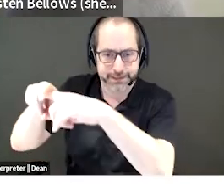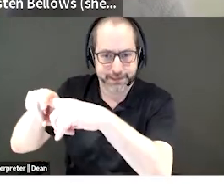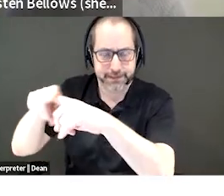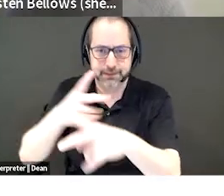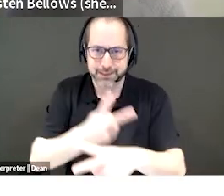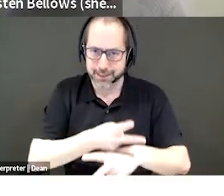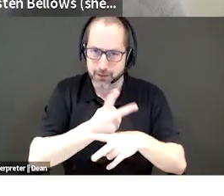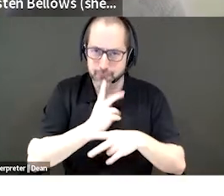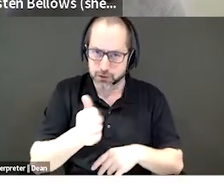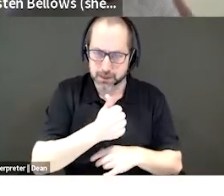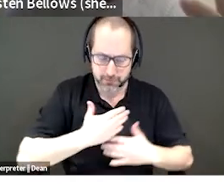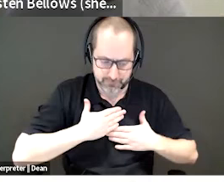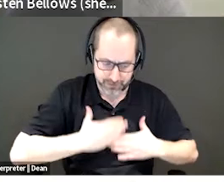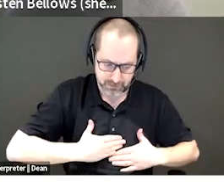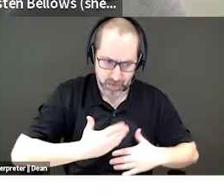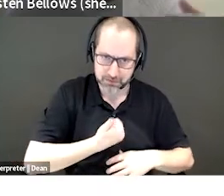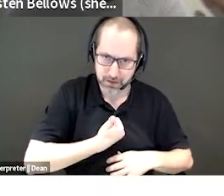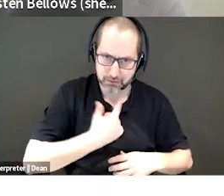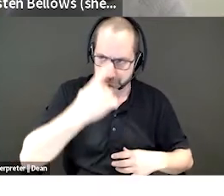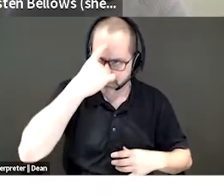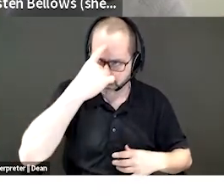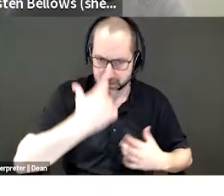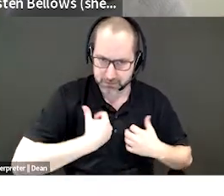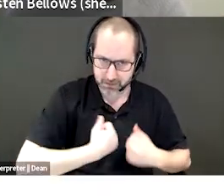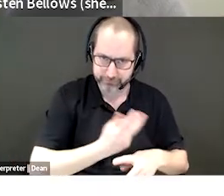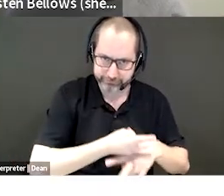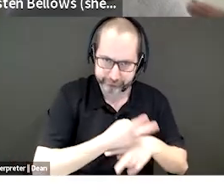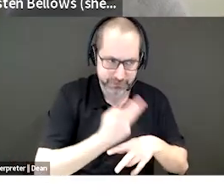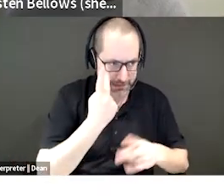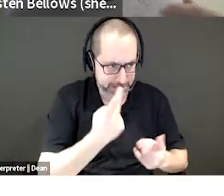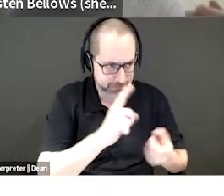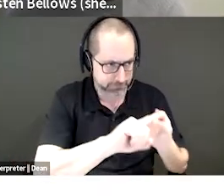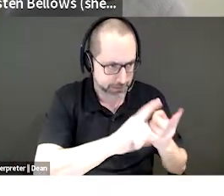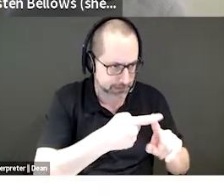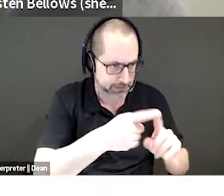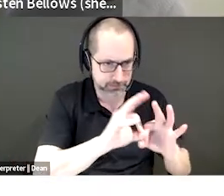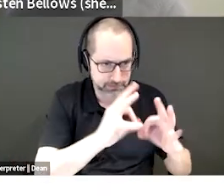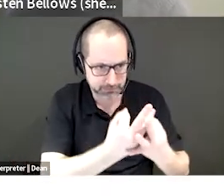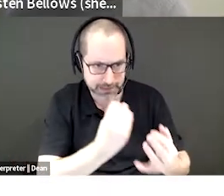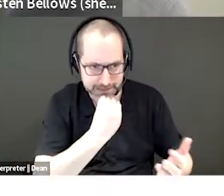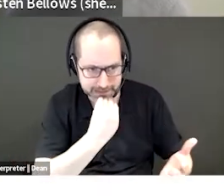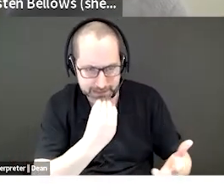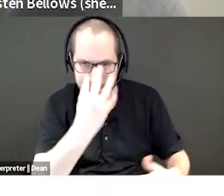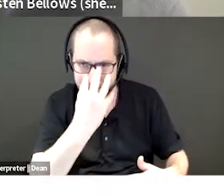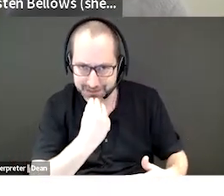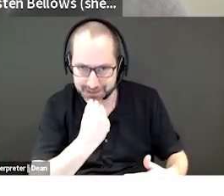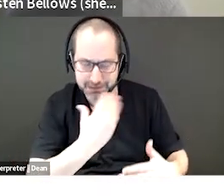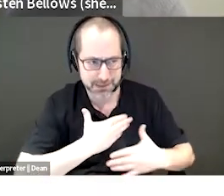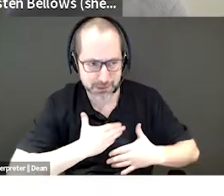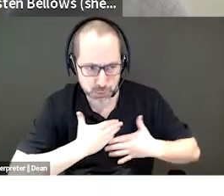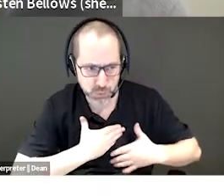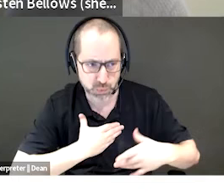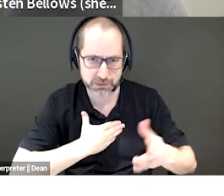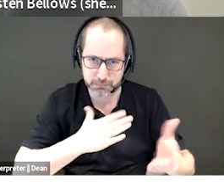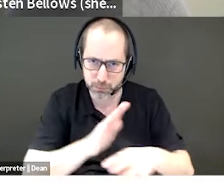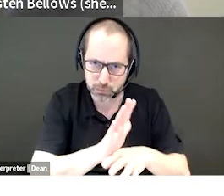mental well-being. You still need to see some family and friends, do activities that we enjoy, remember to eat and sleep. All of this can ease stress